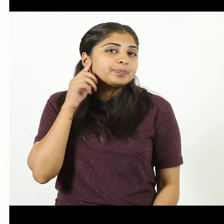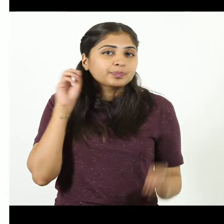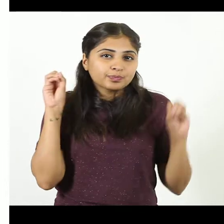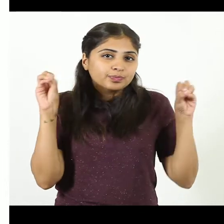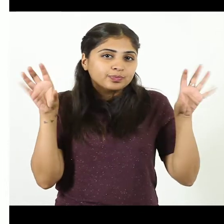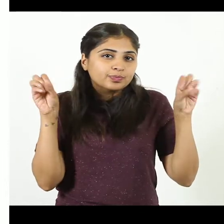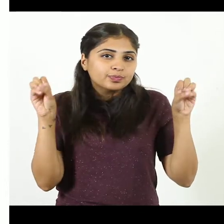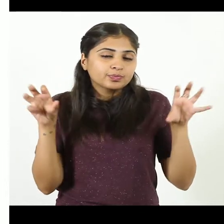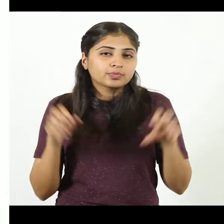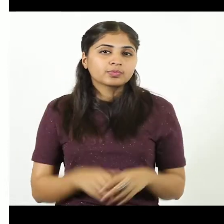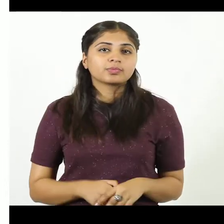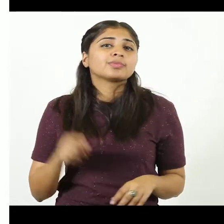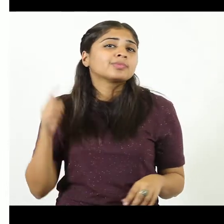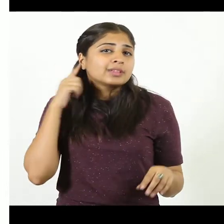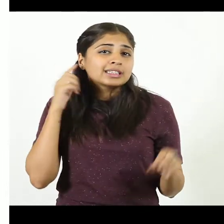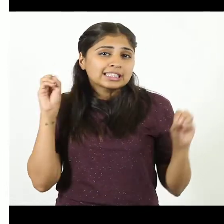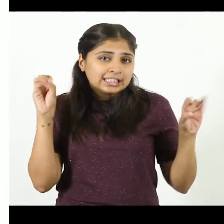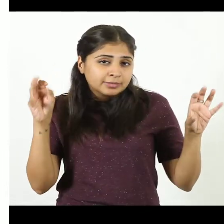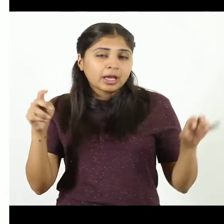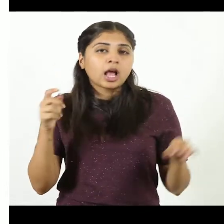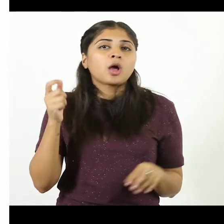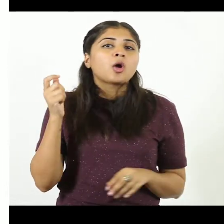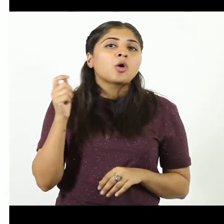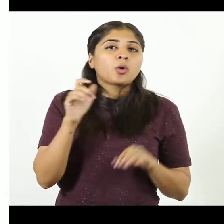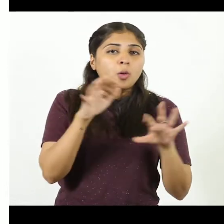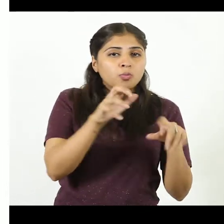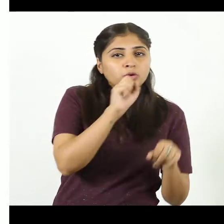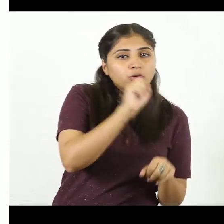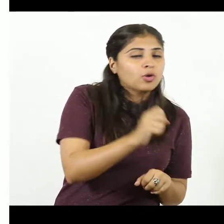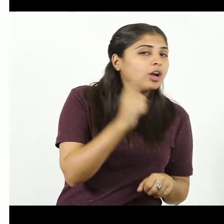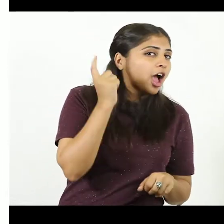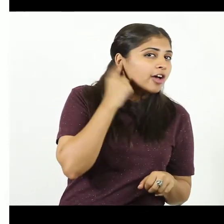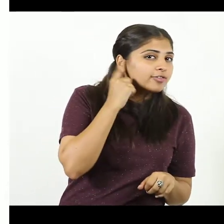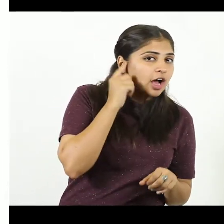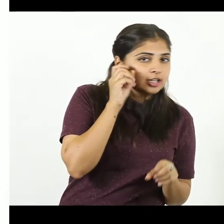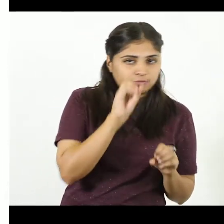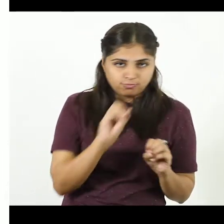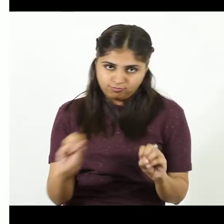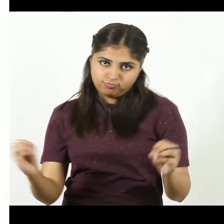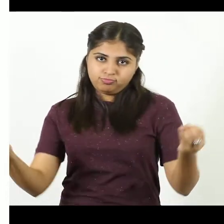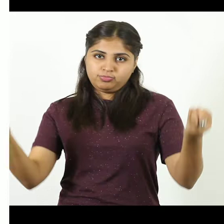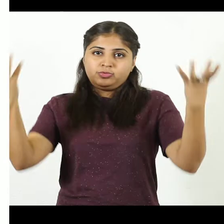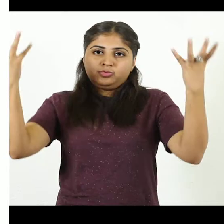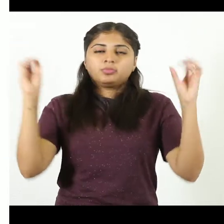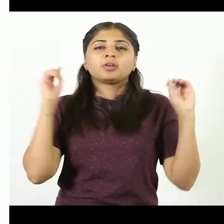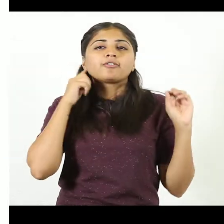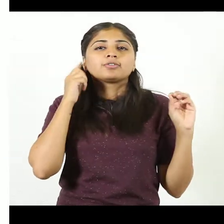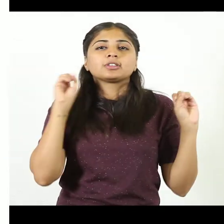Speakers. Speakers bring out sound from the computer.